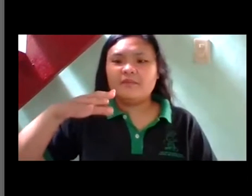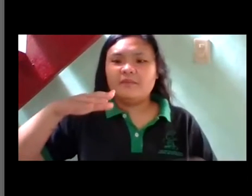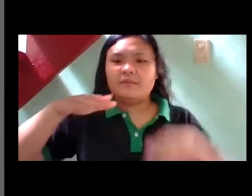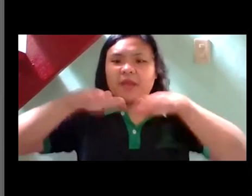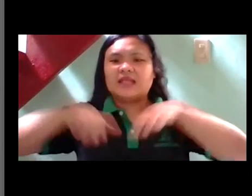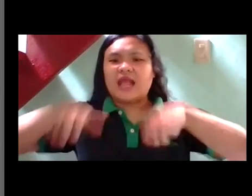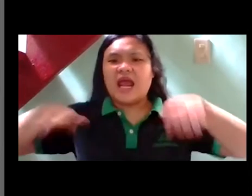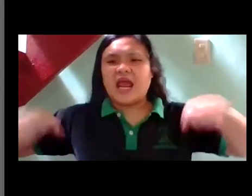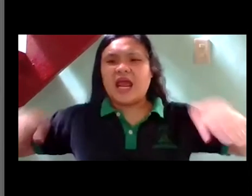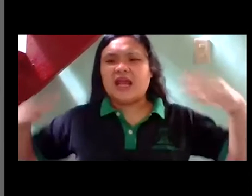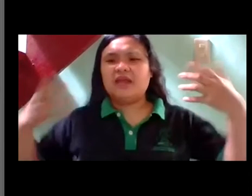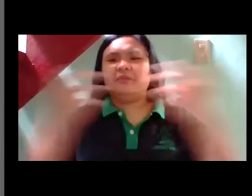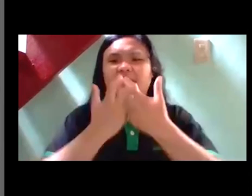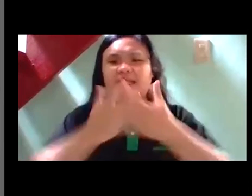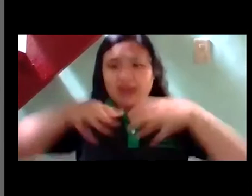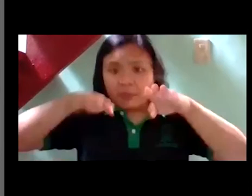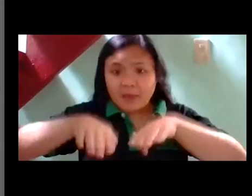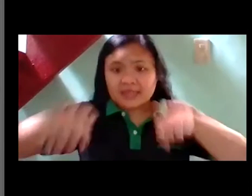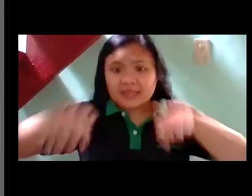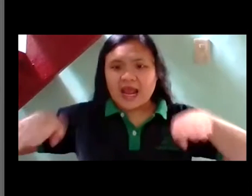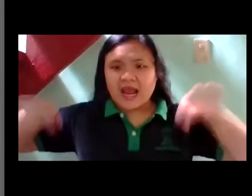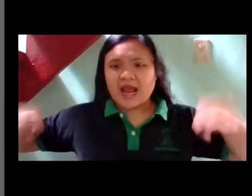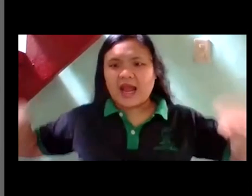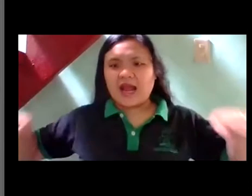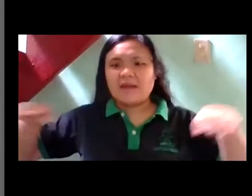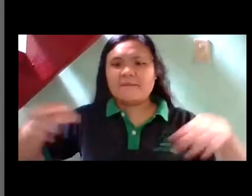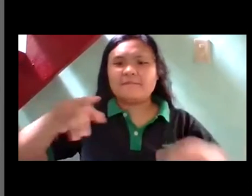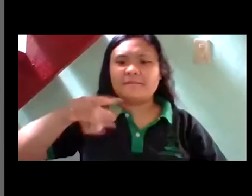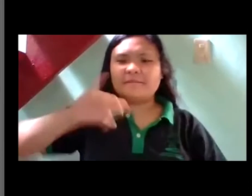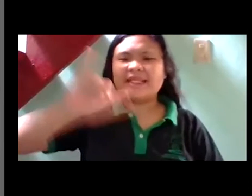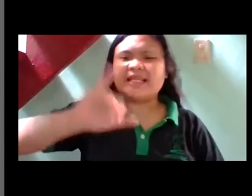Yeah. The whole sign means,